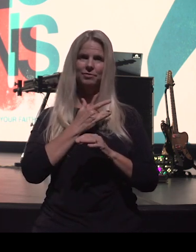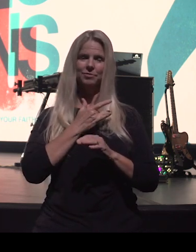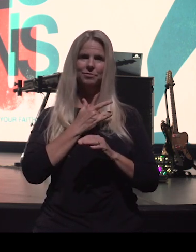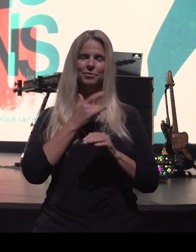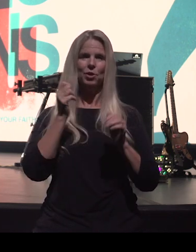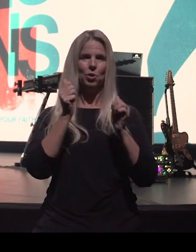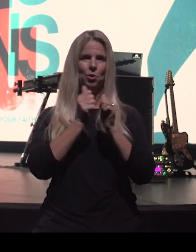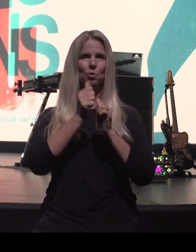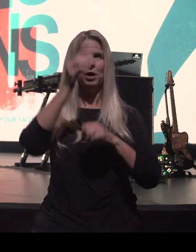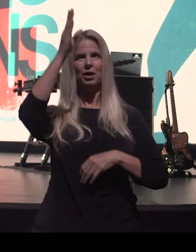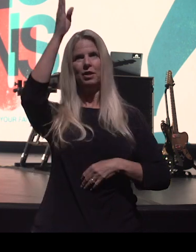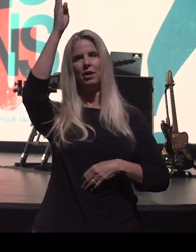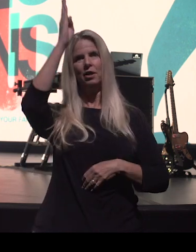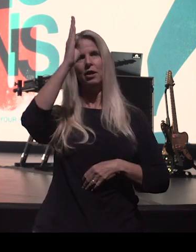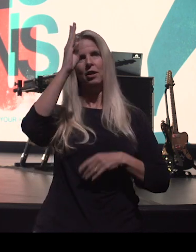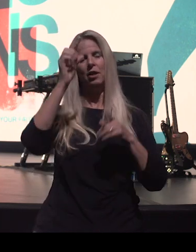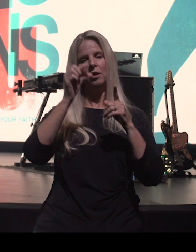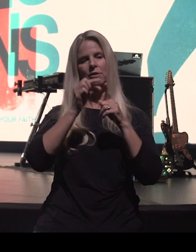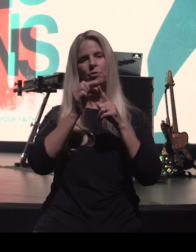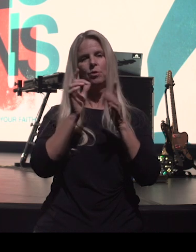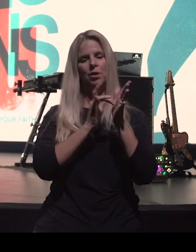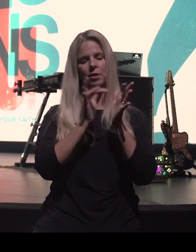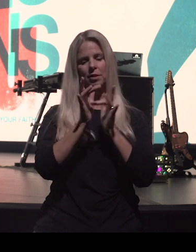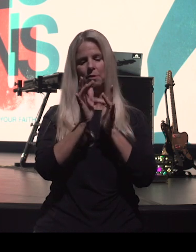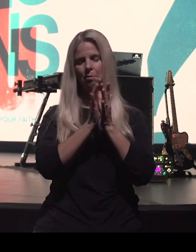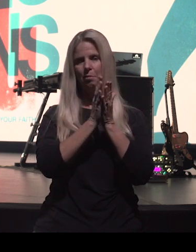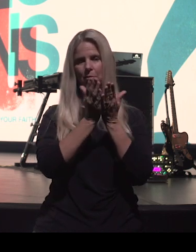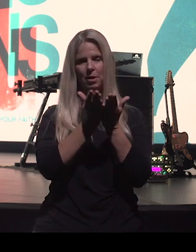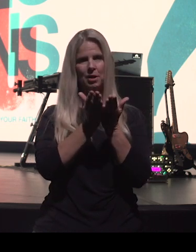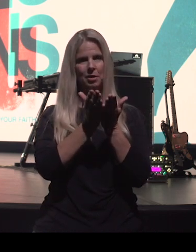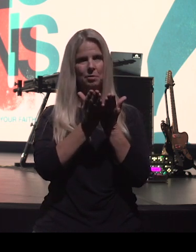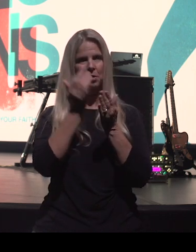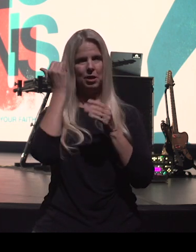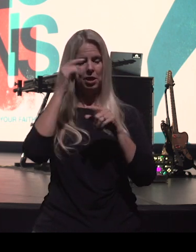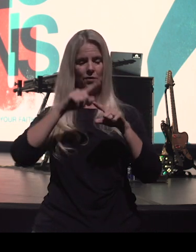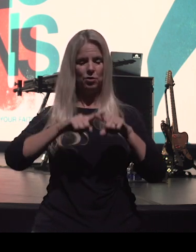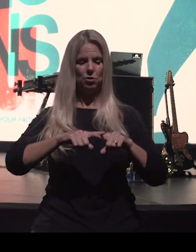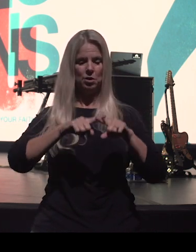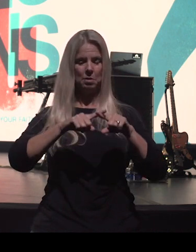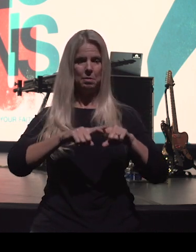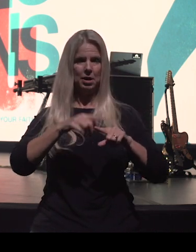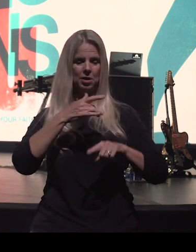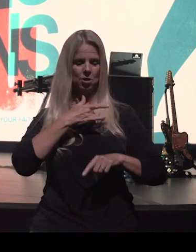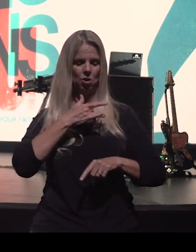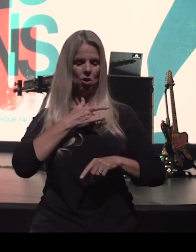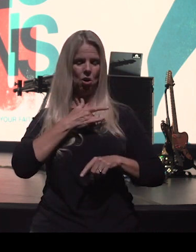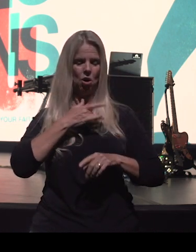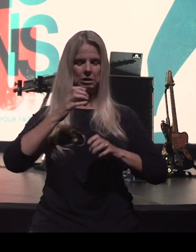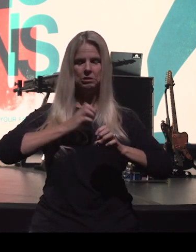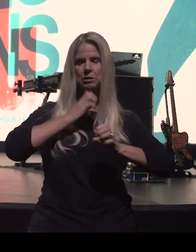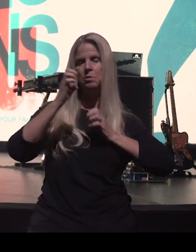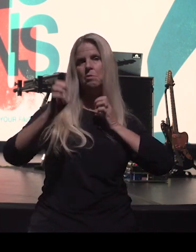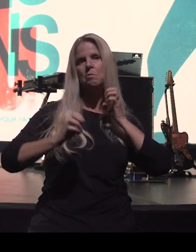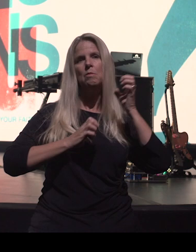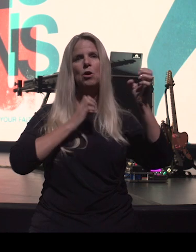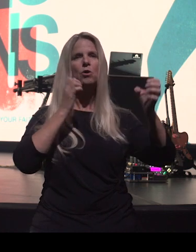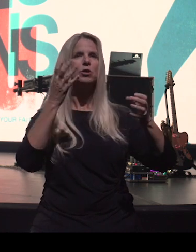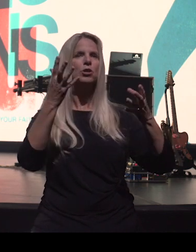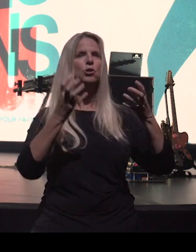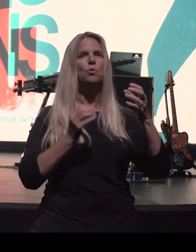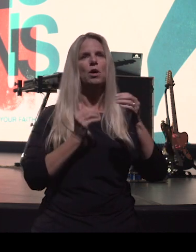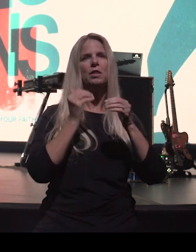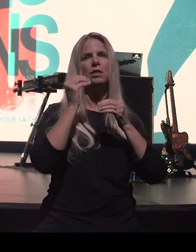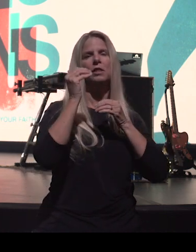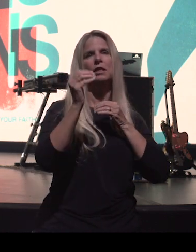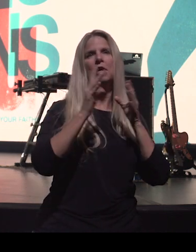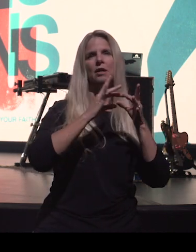with God's word. And if you over-rely on your heart, you're emotion-driven, you're always seeking the next spiritual high, you